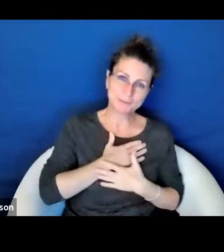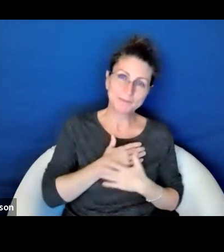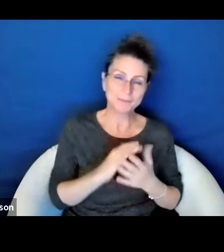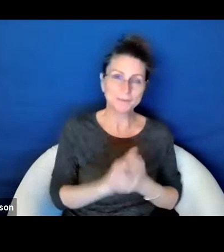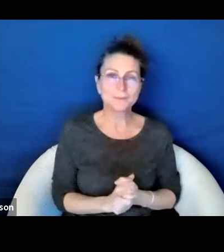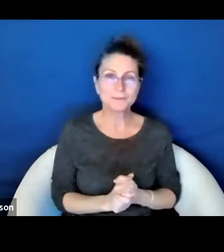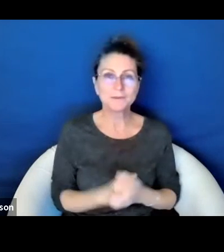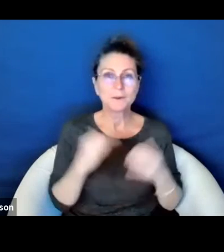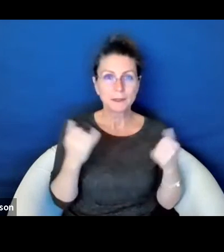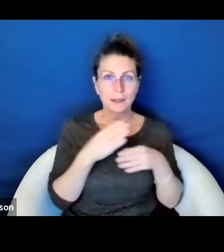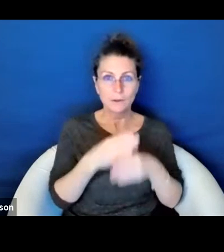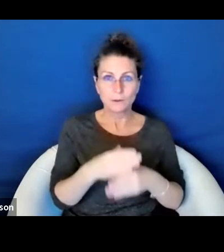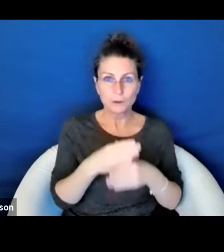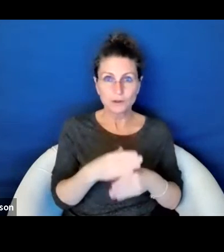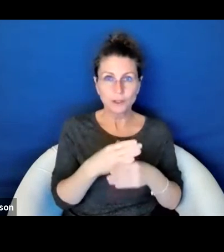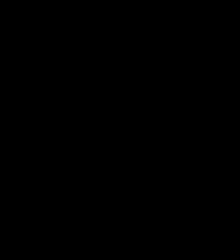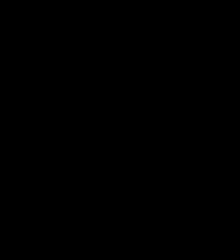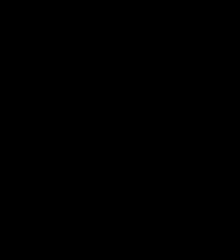screen and